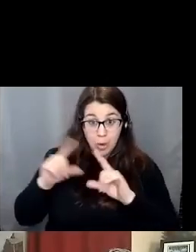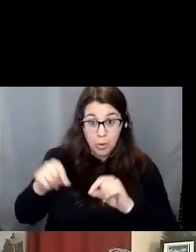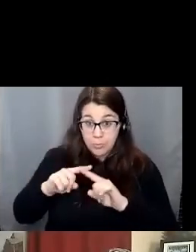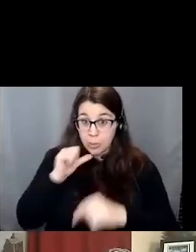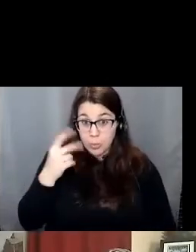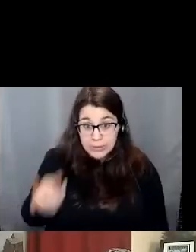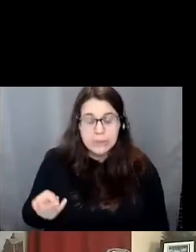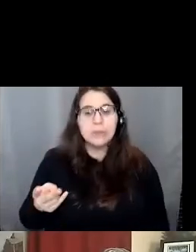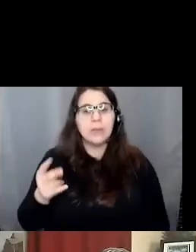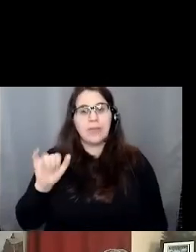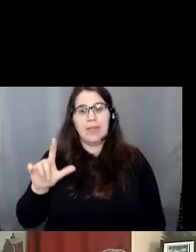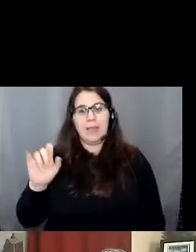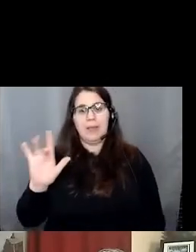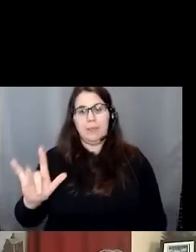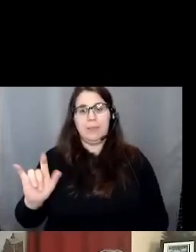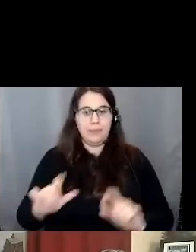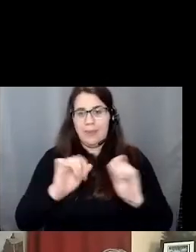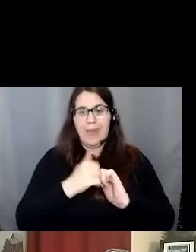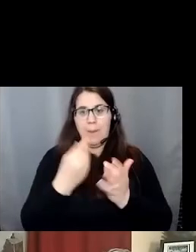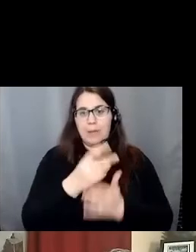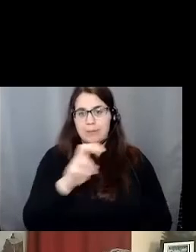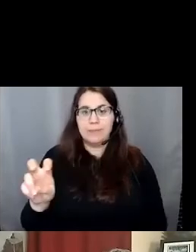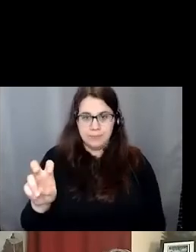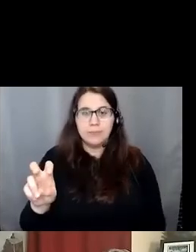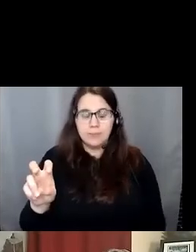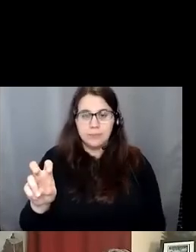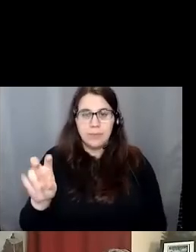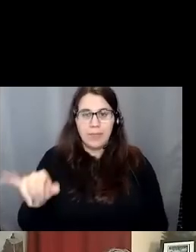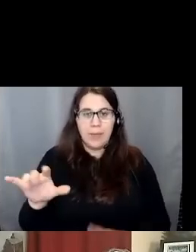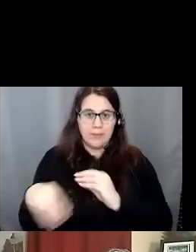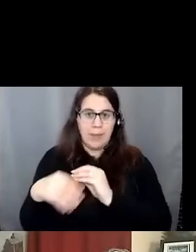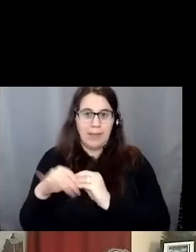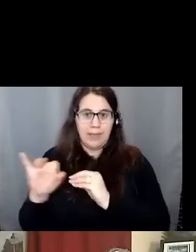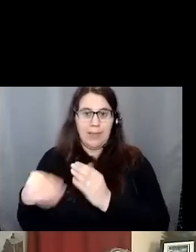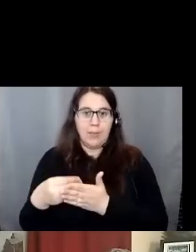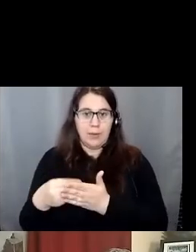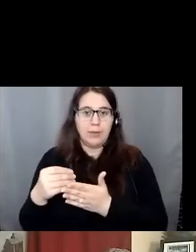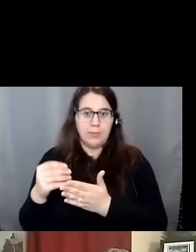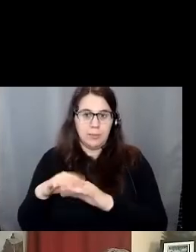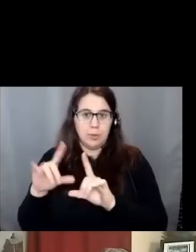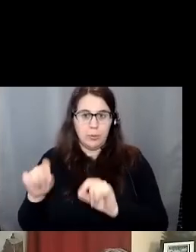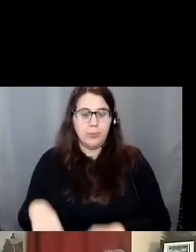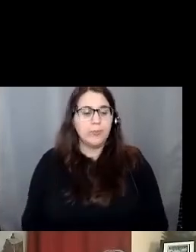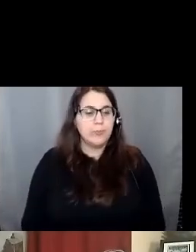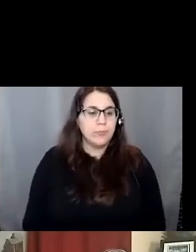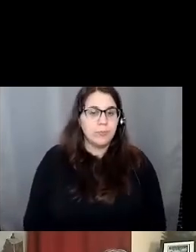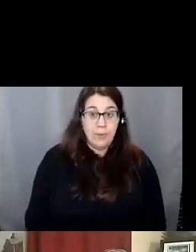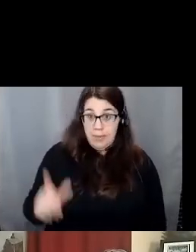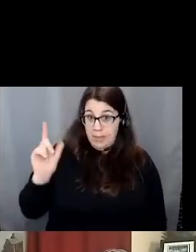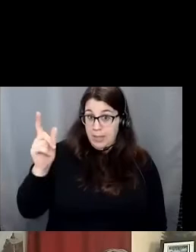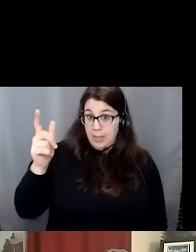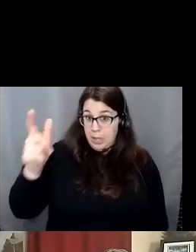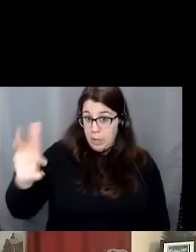that would direct you to funding the card that you could go to add money to the card. We'll actually show you at the very end of